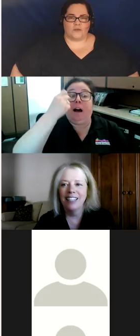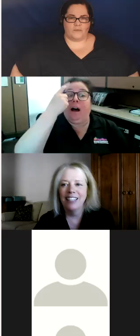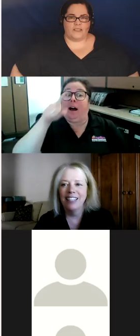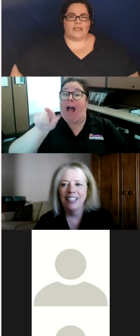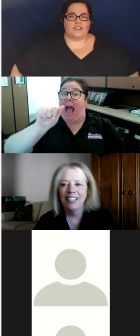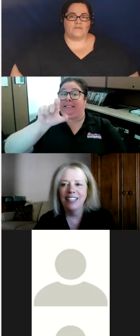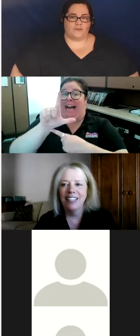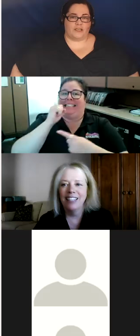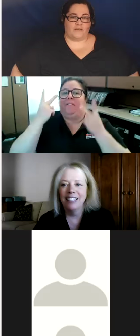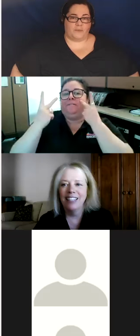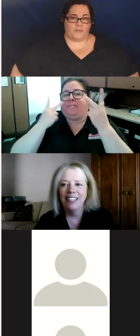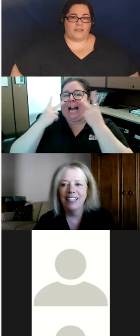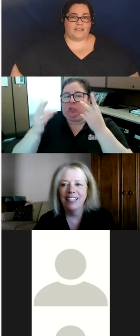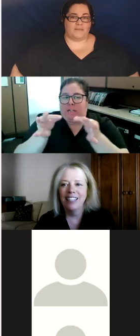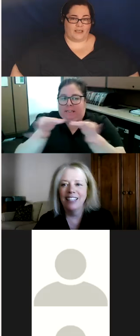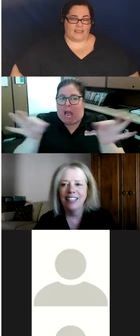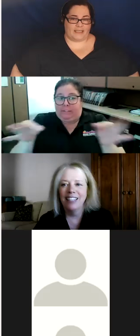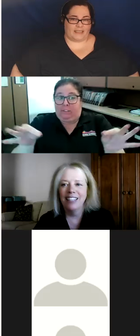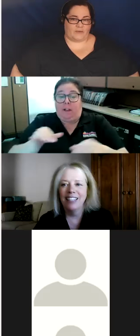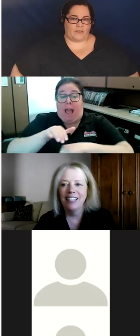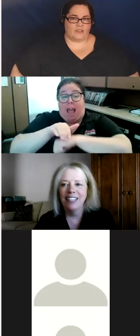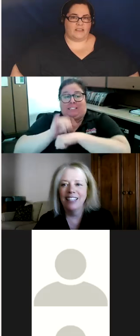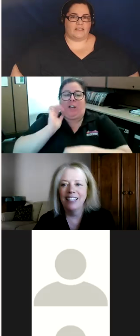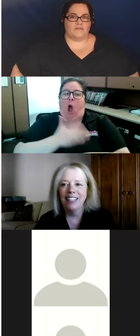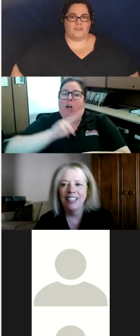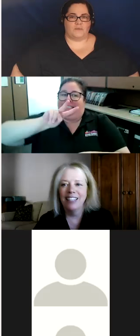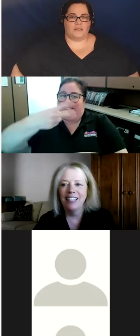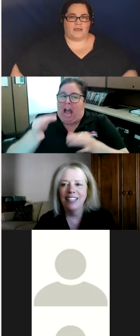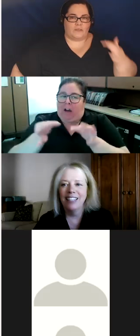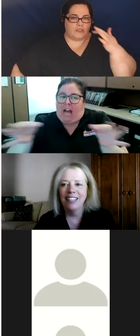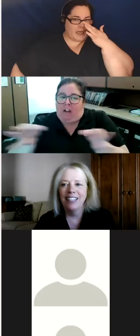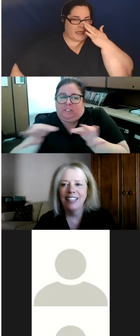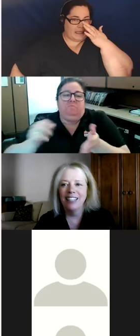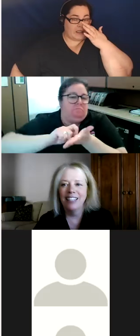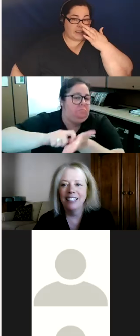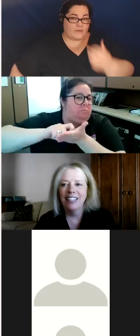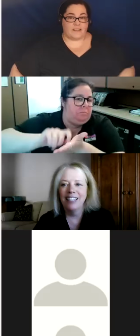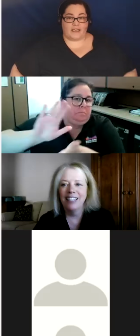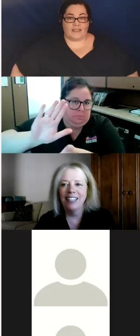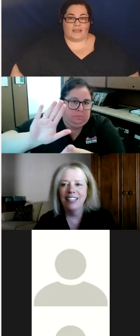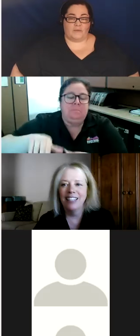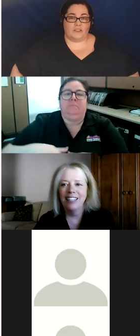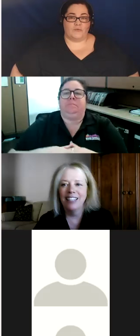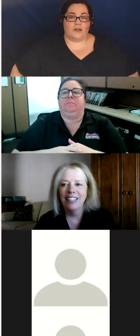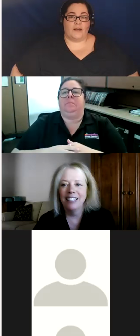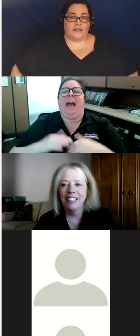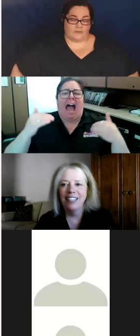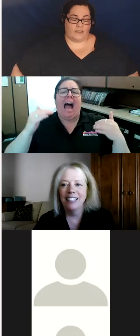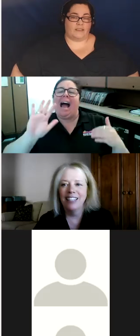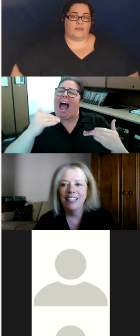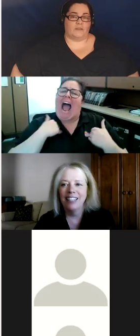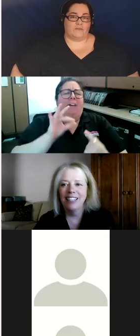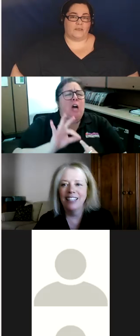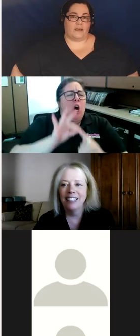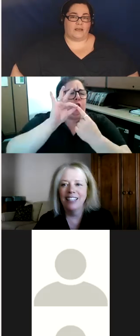So communication for deaf people is American Sign Language. It is a visual language. English is our second language, where it is a